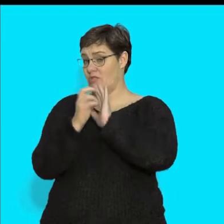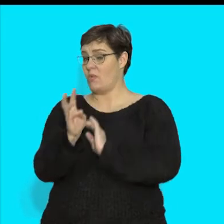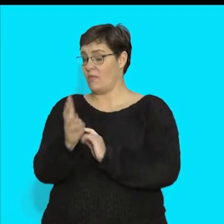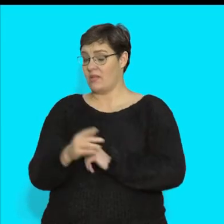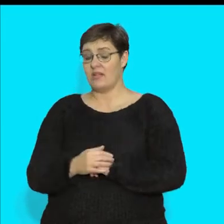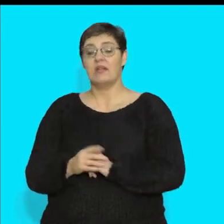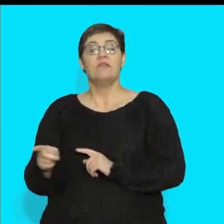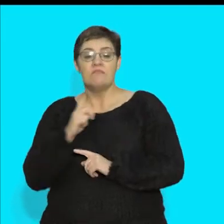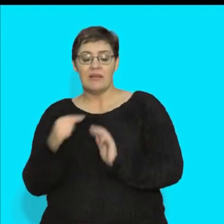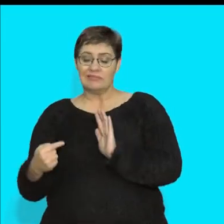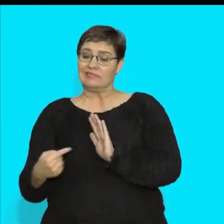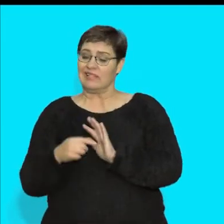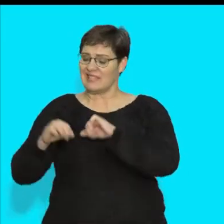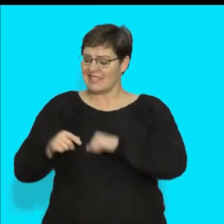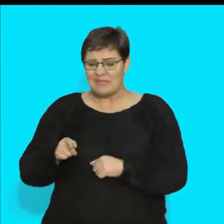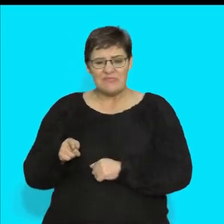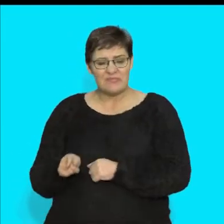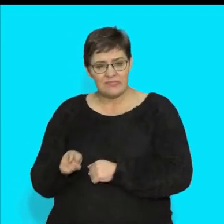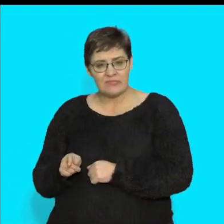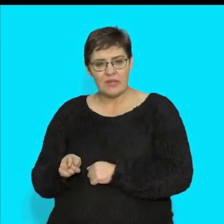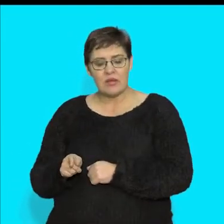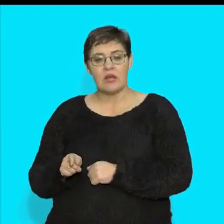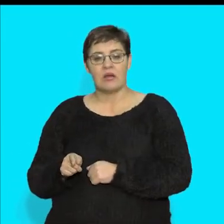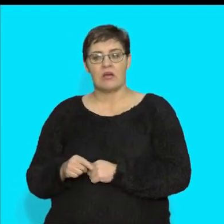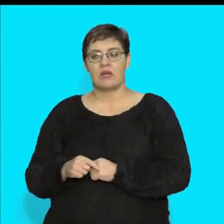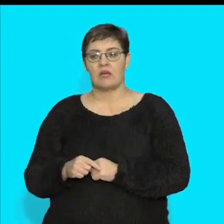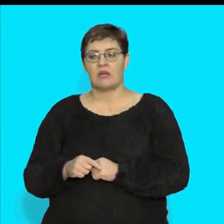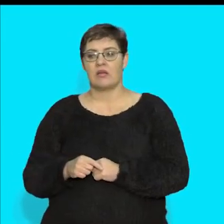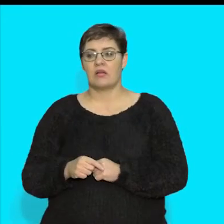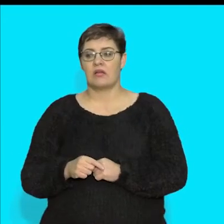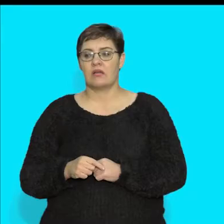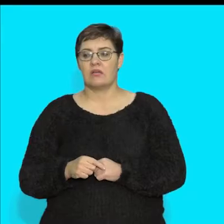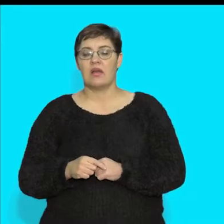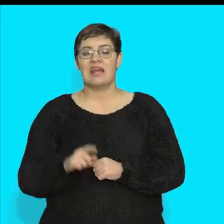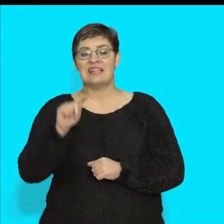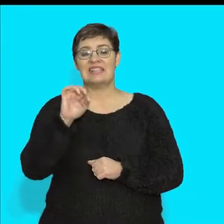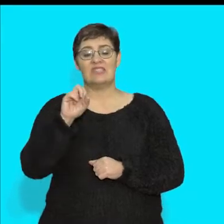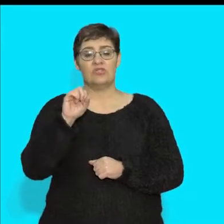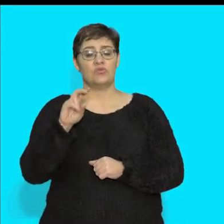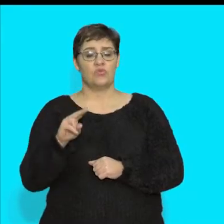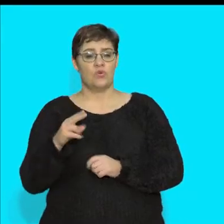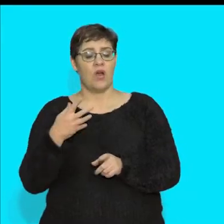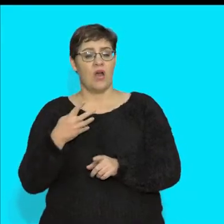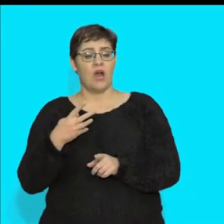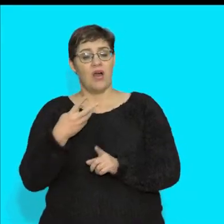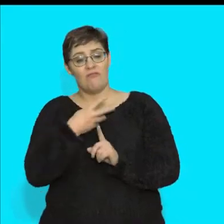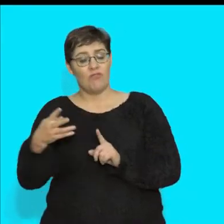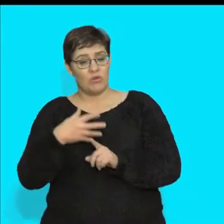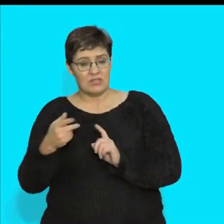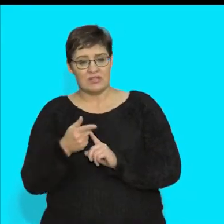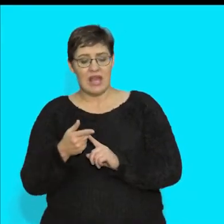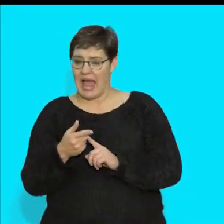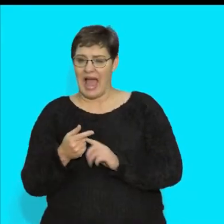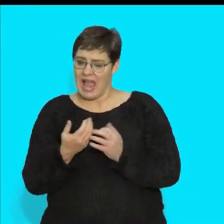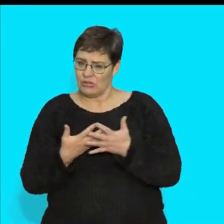your lymphatic system is going to drain excess tissue fluid and return it to the blood